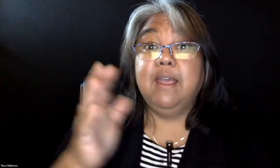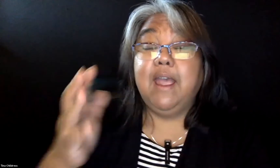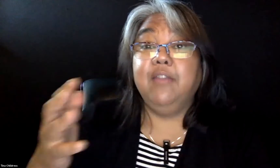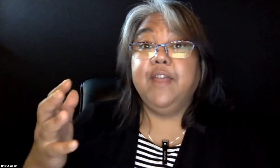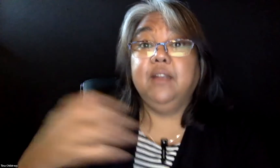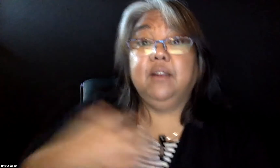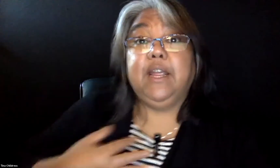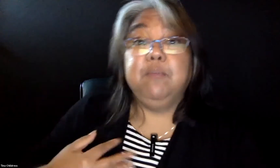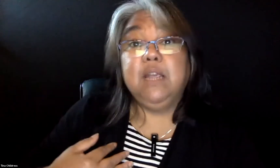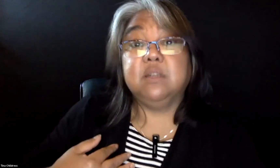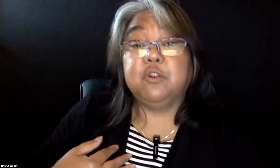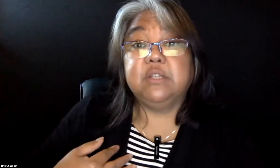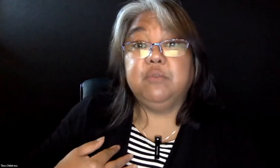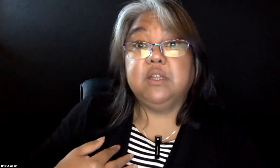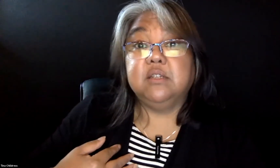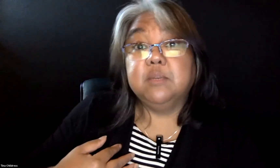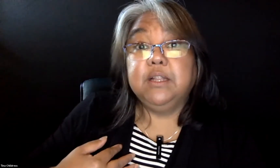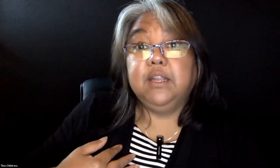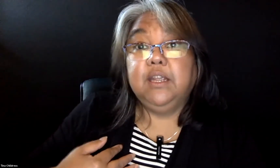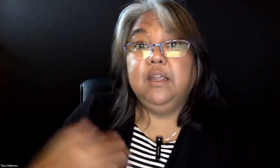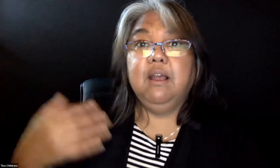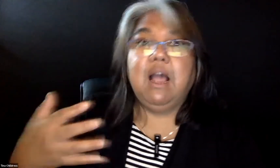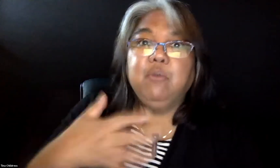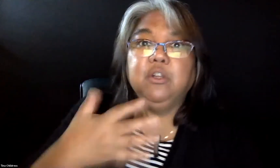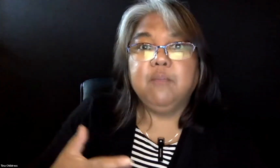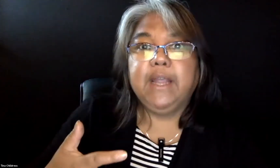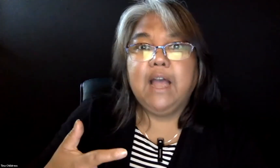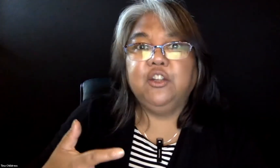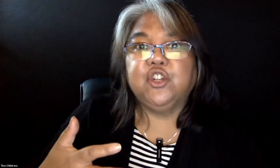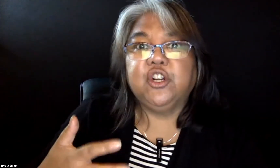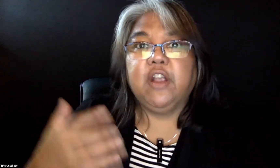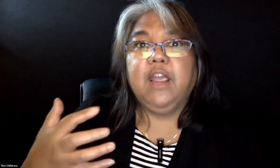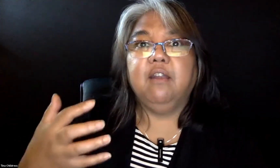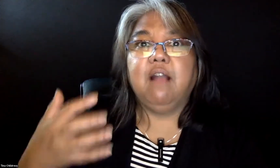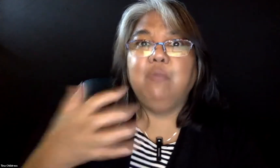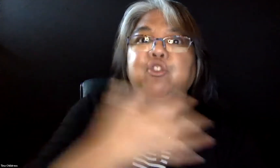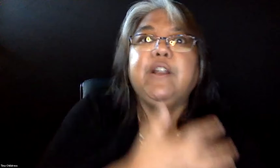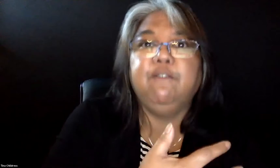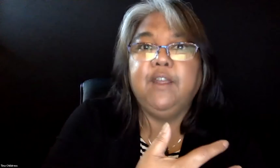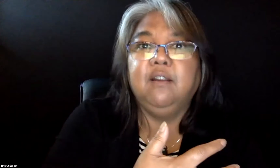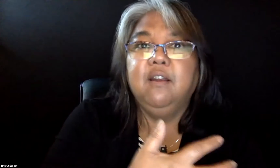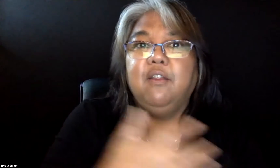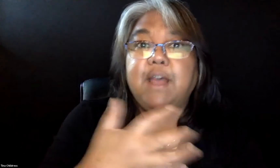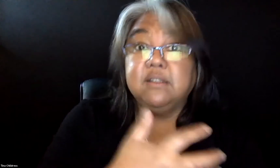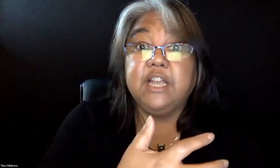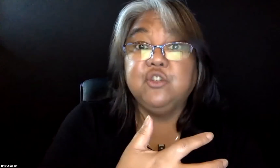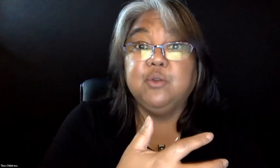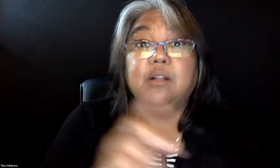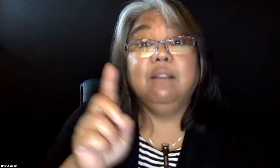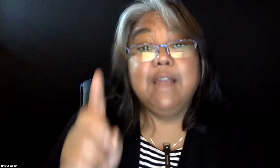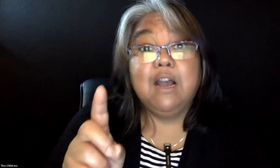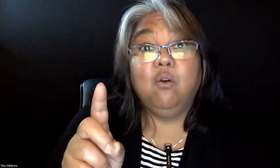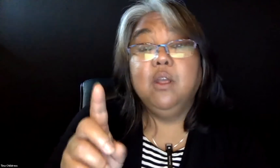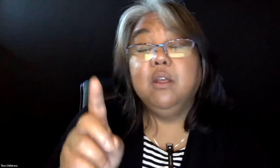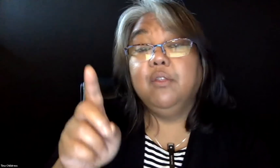performance. And then, like me as a person with a disability, I will look at my calendar and I will try to fit that